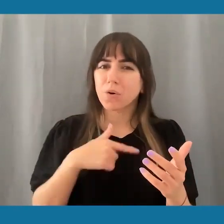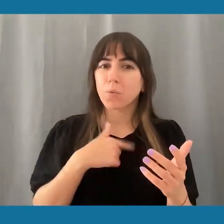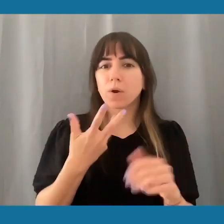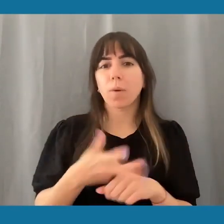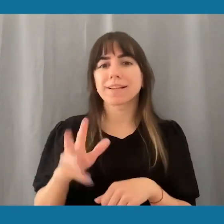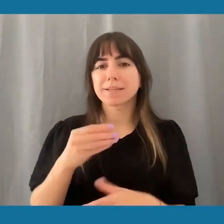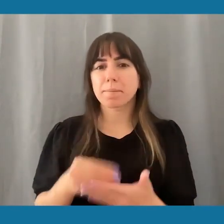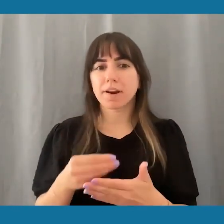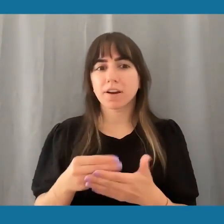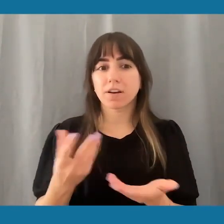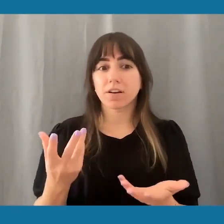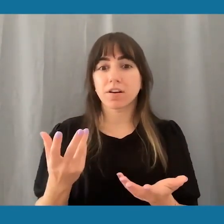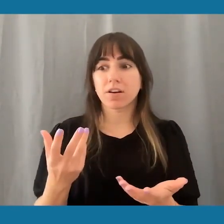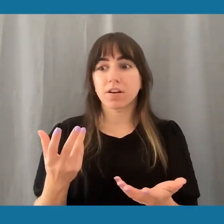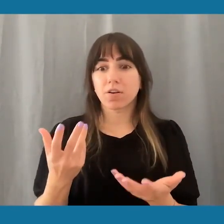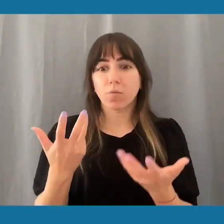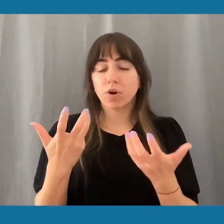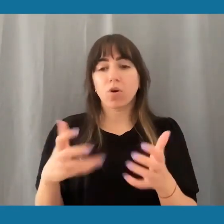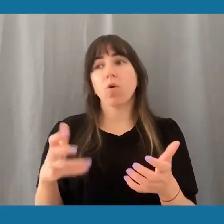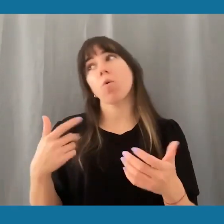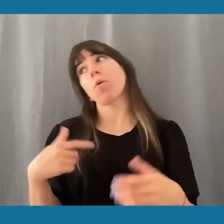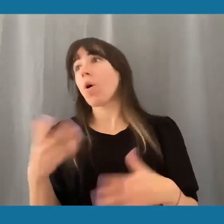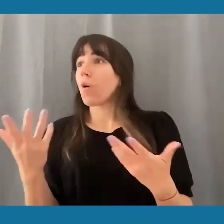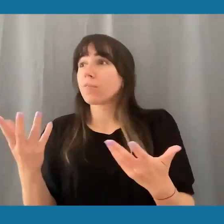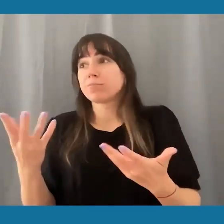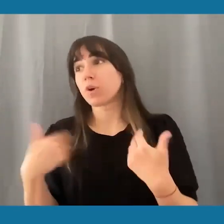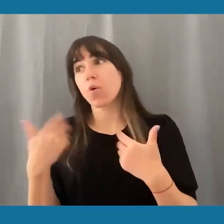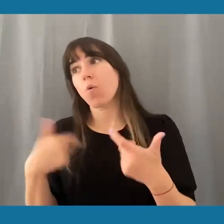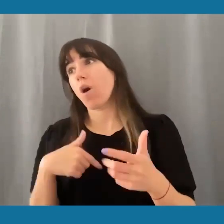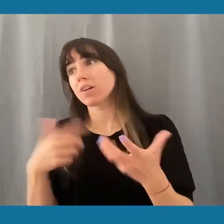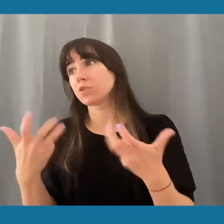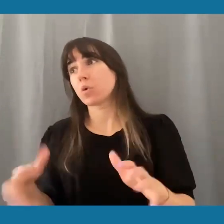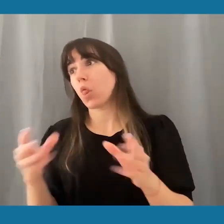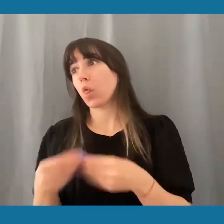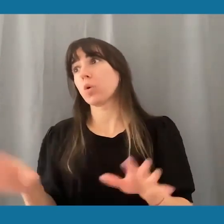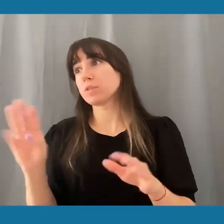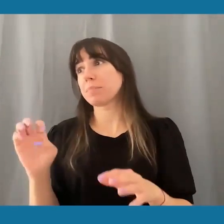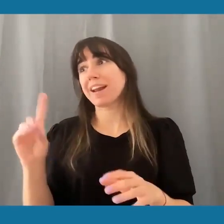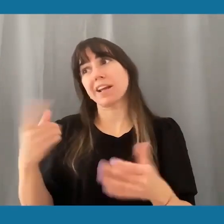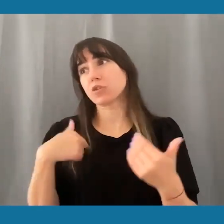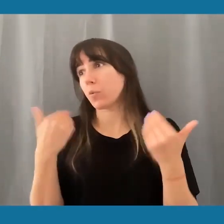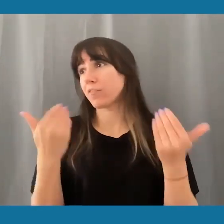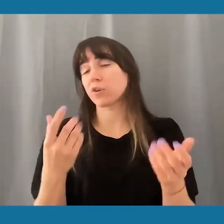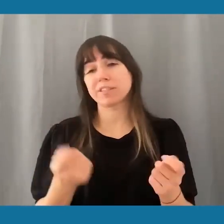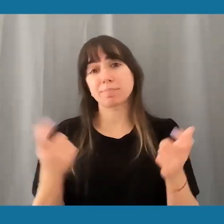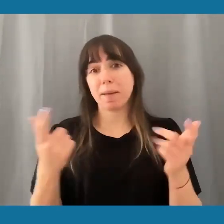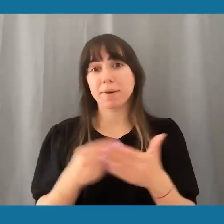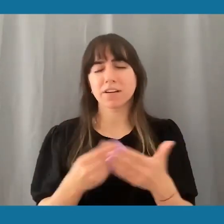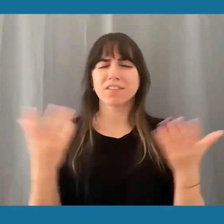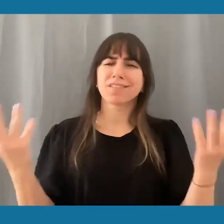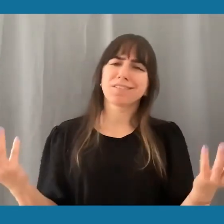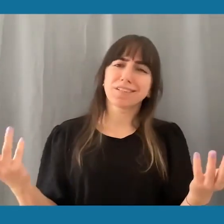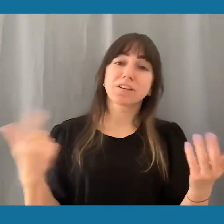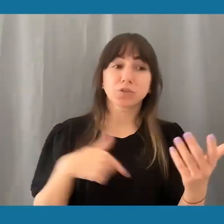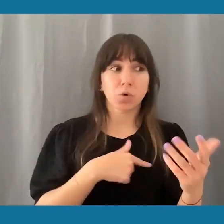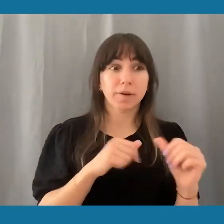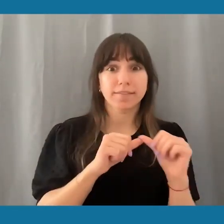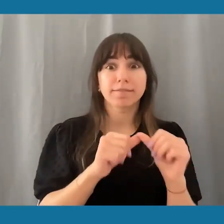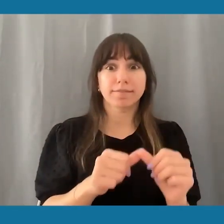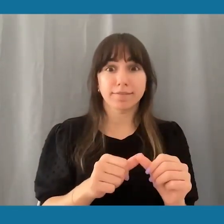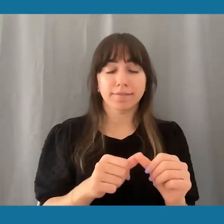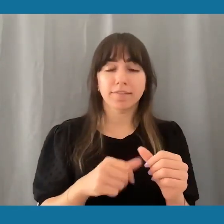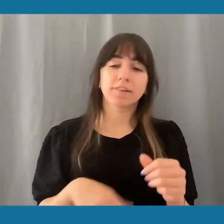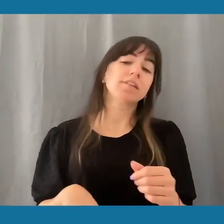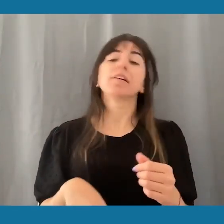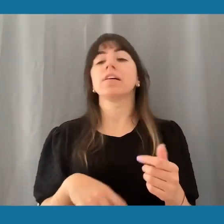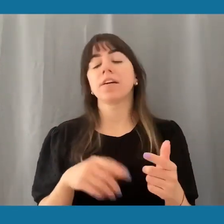we did. Enter Able, like a breath of fresh air. And I too said, no,